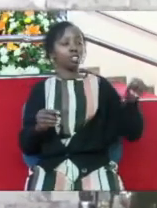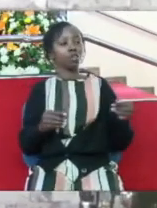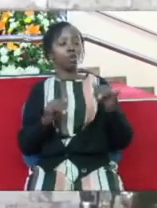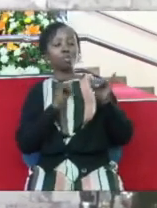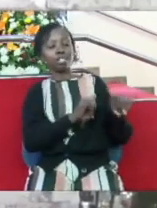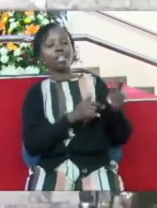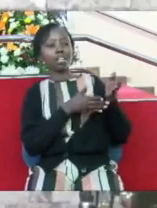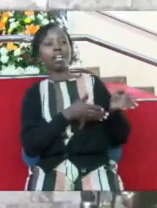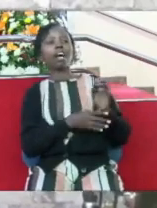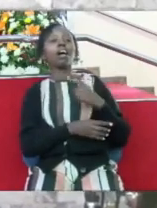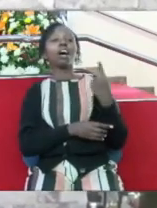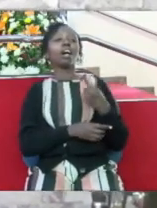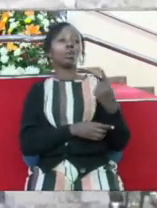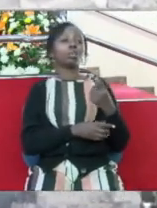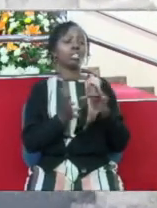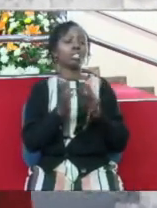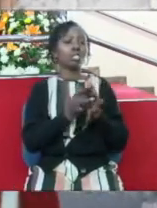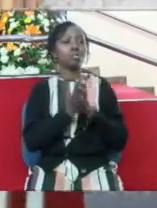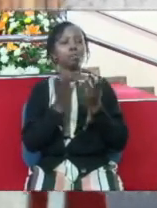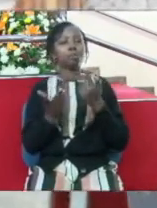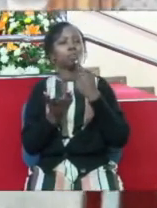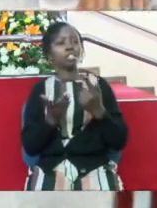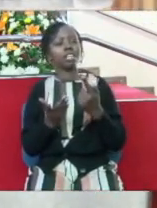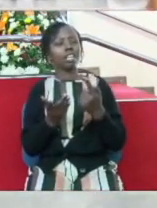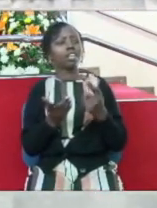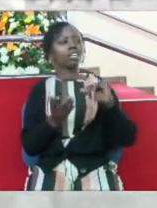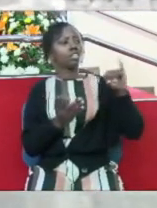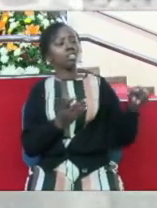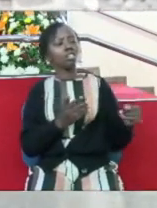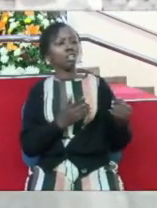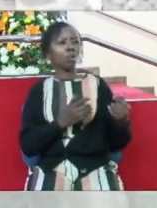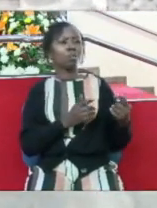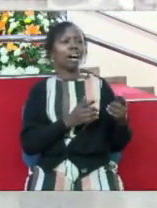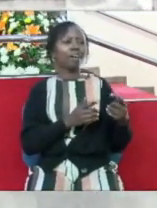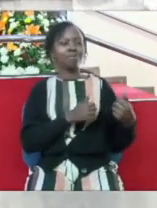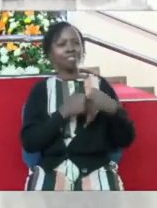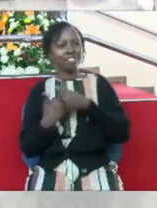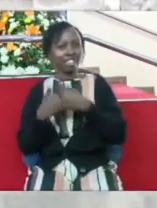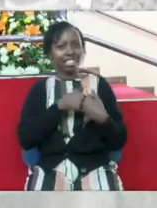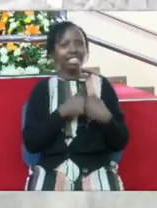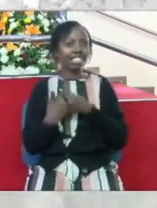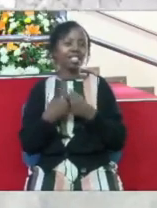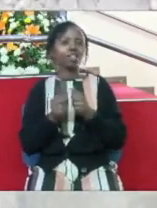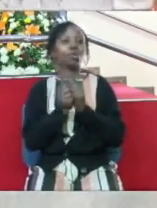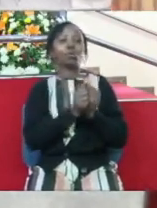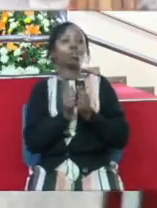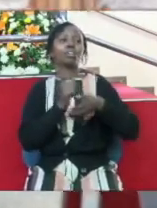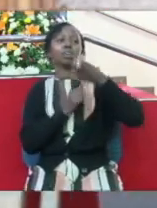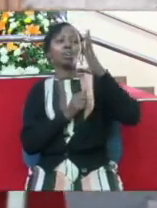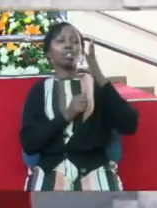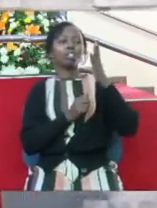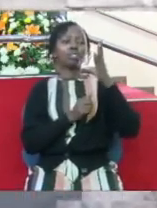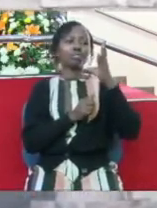Mungu, Biblia inasema. He wrestled with God. Akangangana na Mungu. Wrestled not for 1 hour. Sio kwa lisali moja tu. Not for 2 hours. Sio kwa